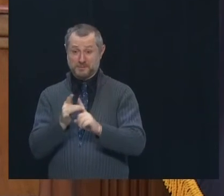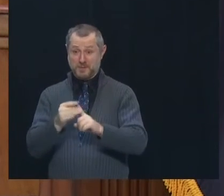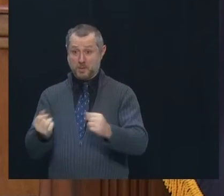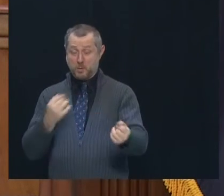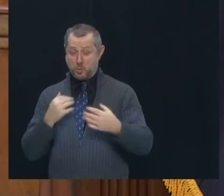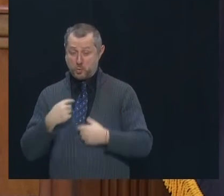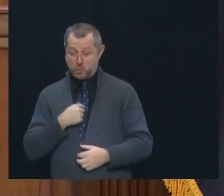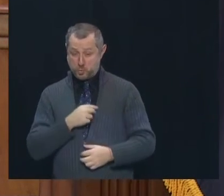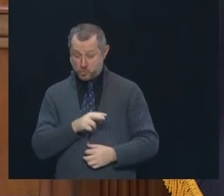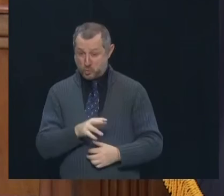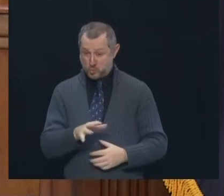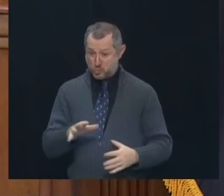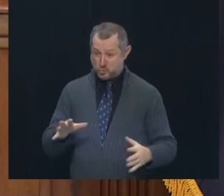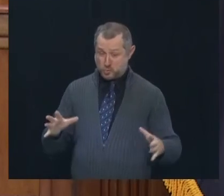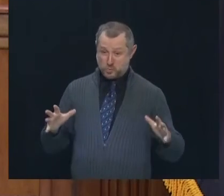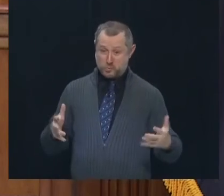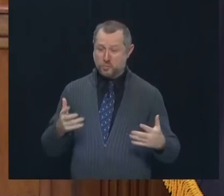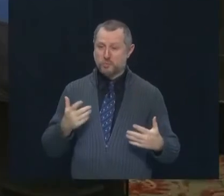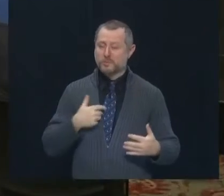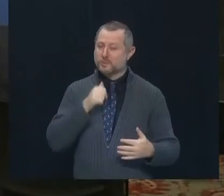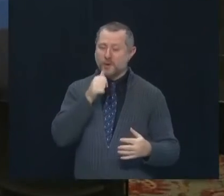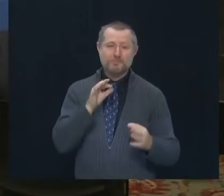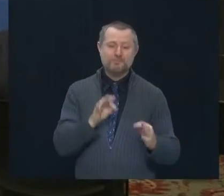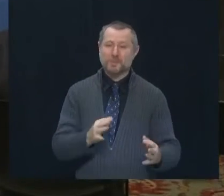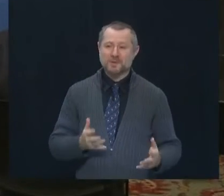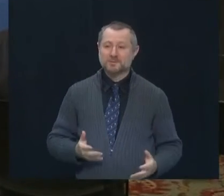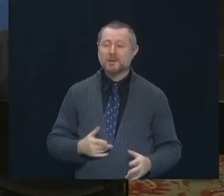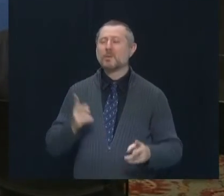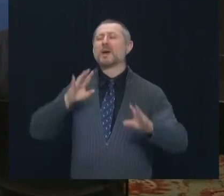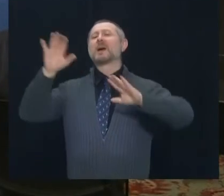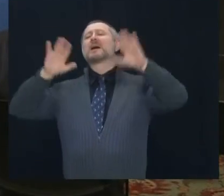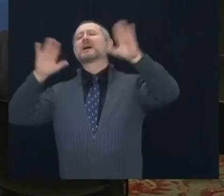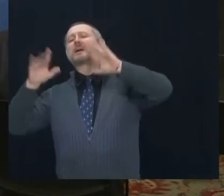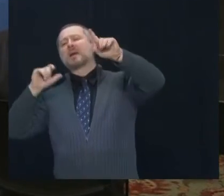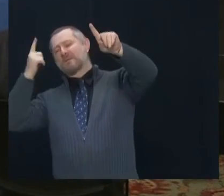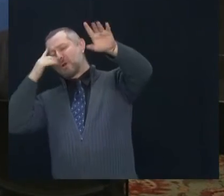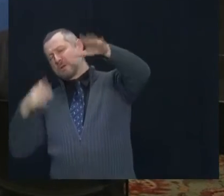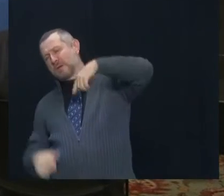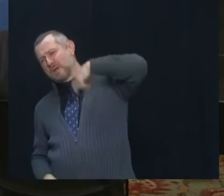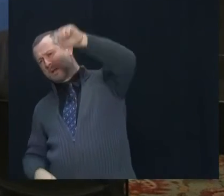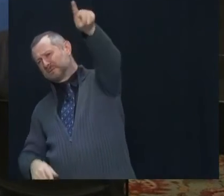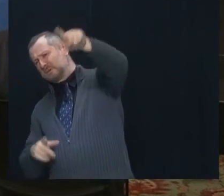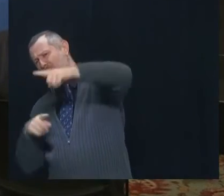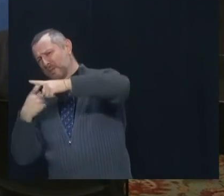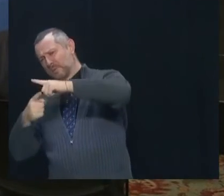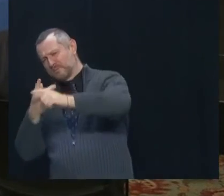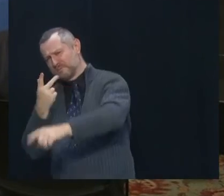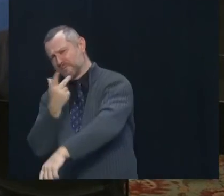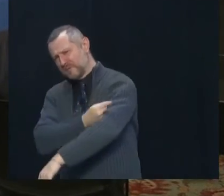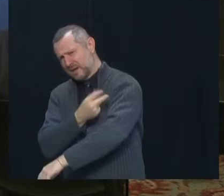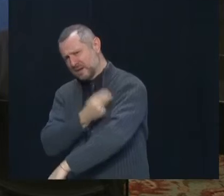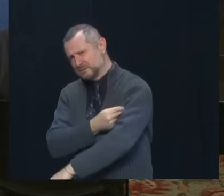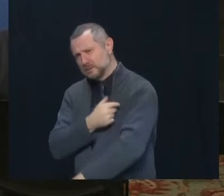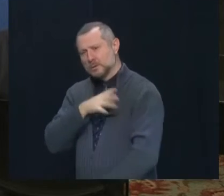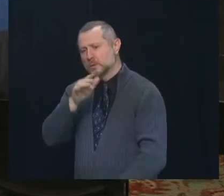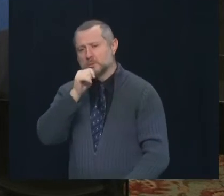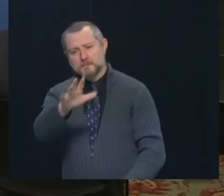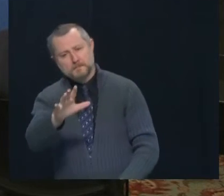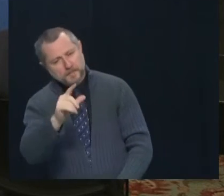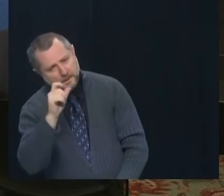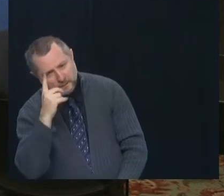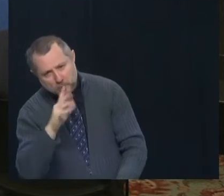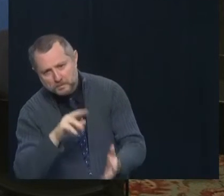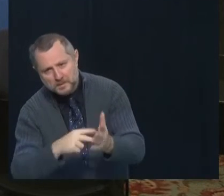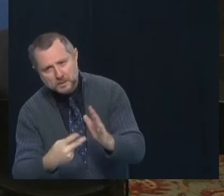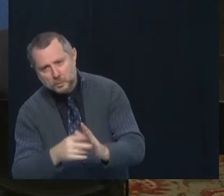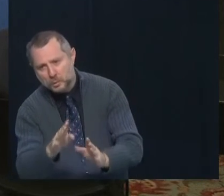and indicative, if imperfect. Jesse? Governor, on the issue of vaccines. I didn't mean your house, that we're coming to your house in general.